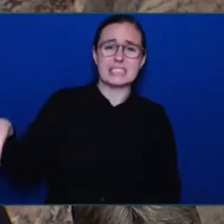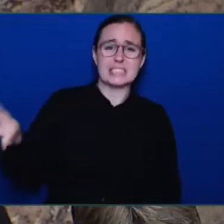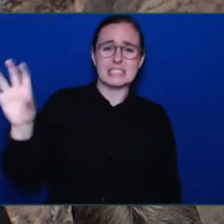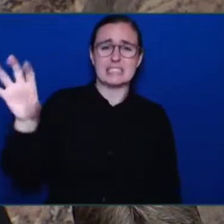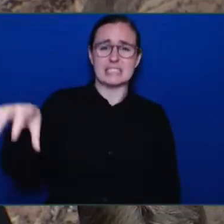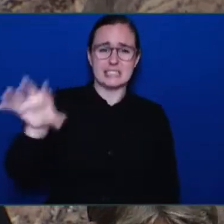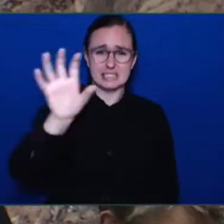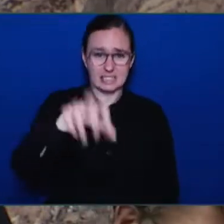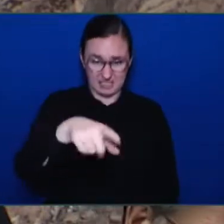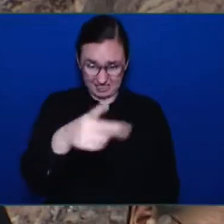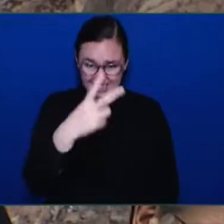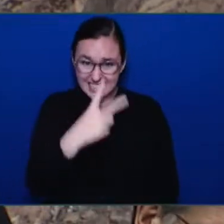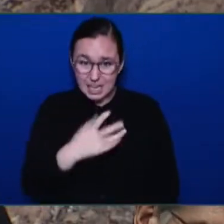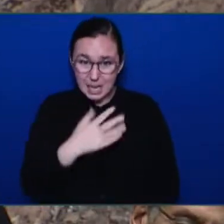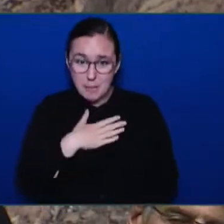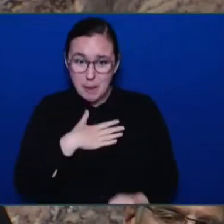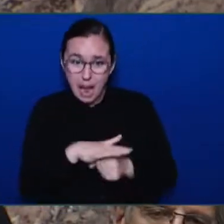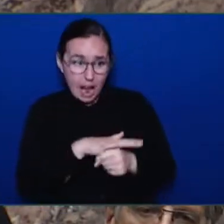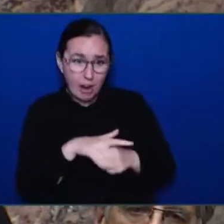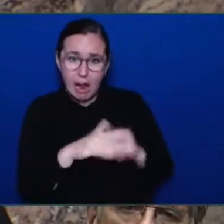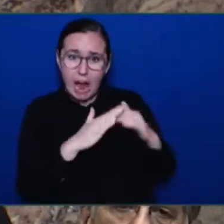Look.